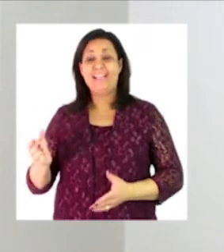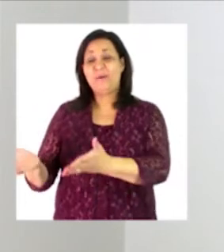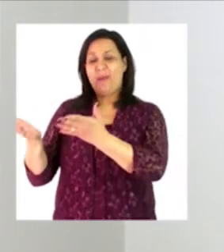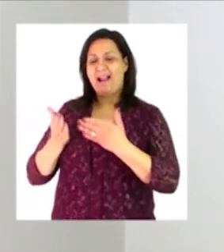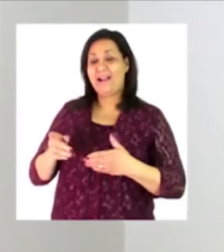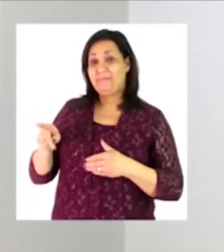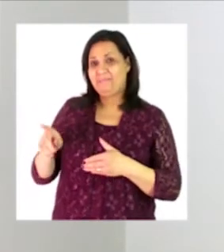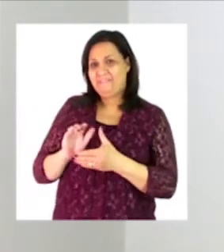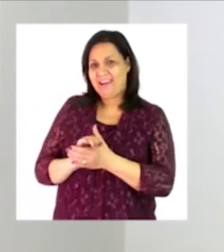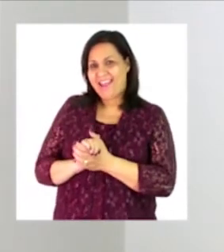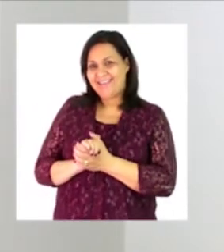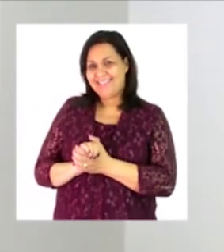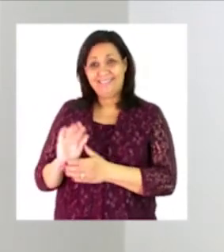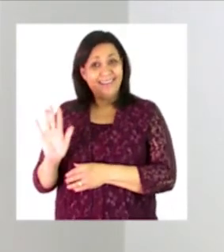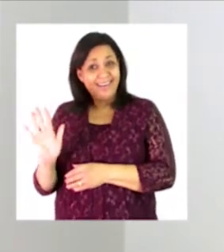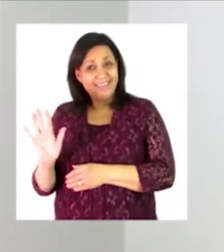my friend.